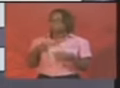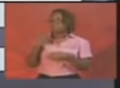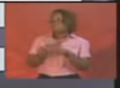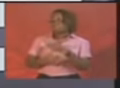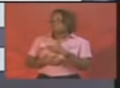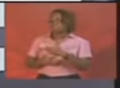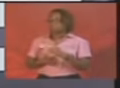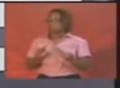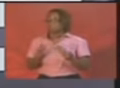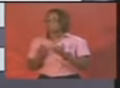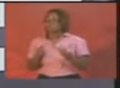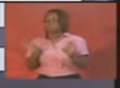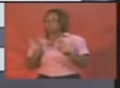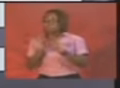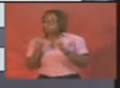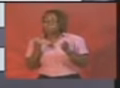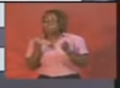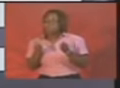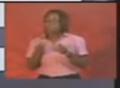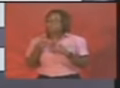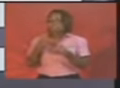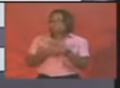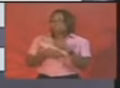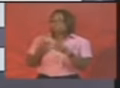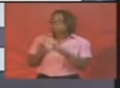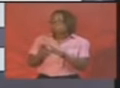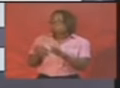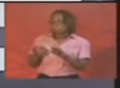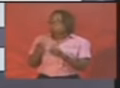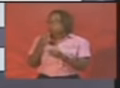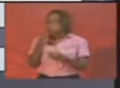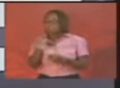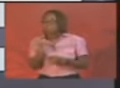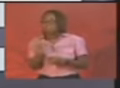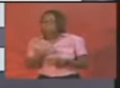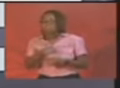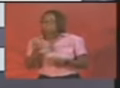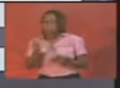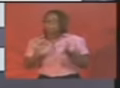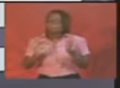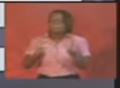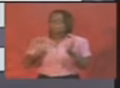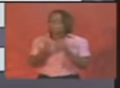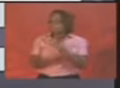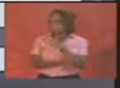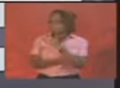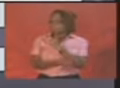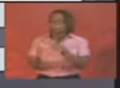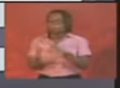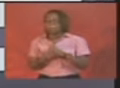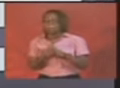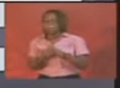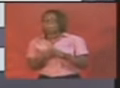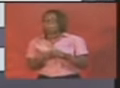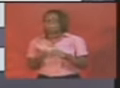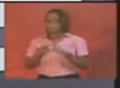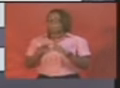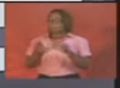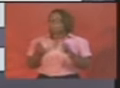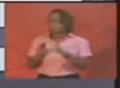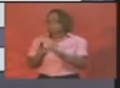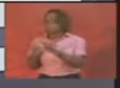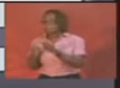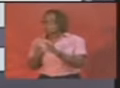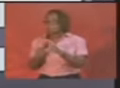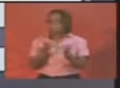watch. And that's what lots of the countries have been doing. They go 1 class at a time, see what the upsurge is like, and then review and then open up again. So